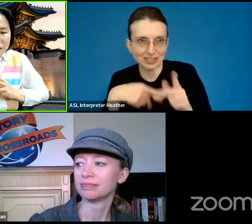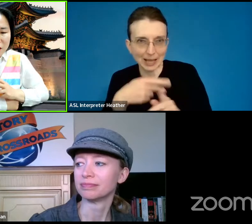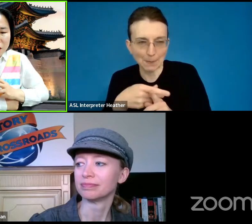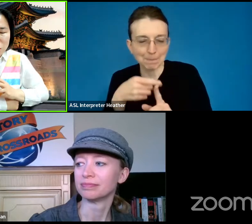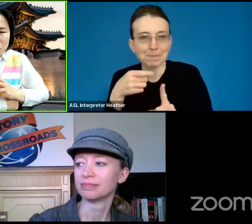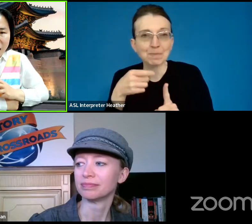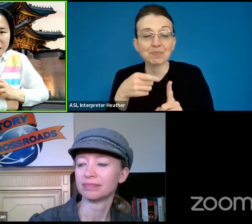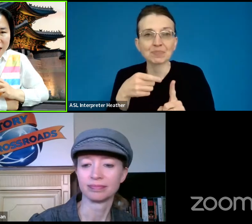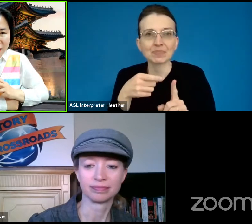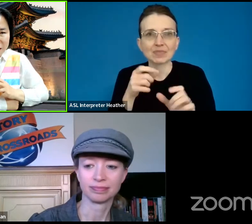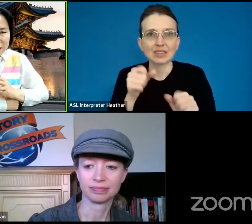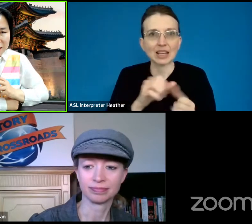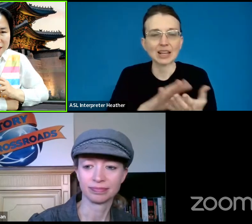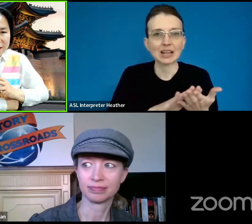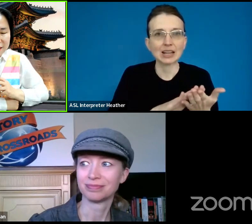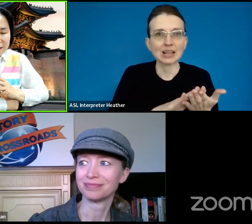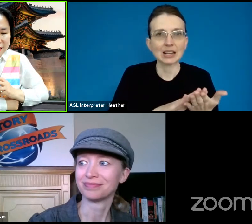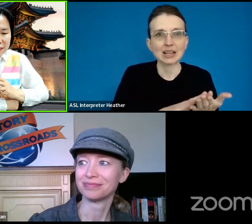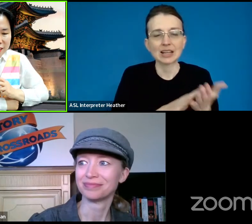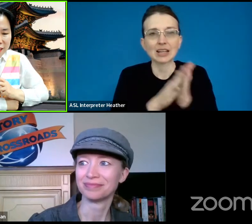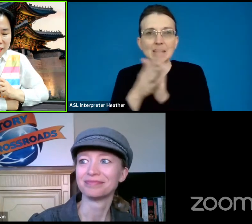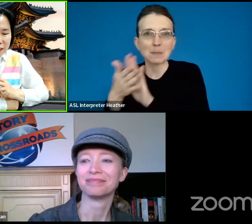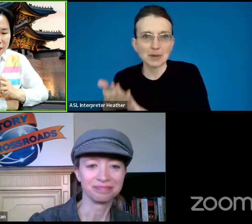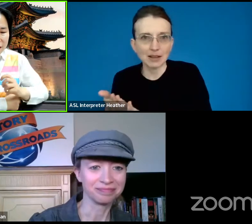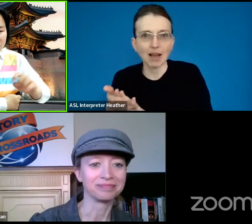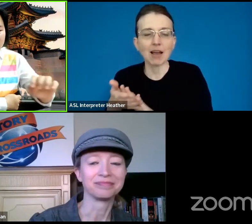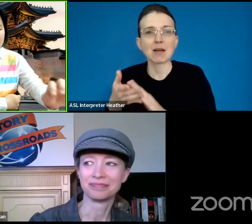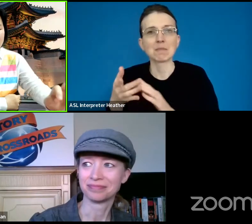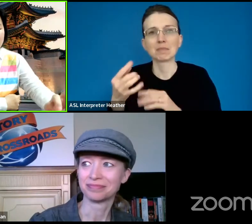who can turn into 9 characters.